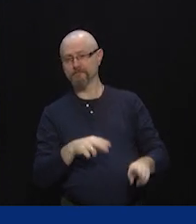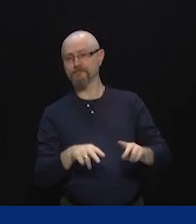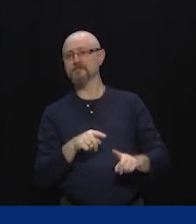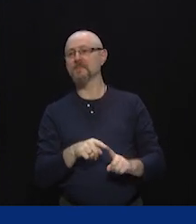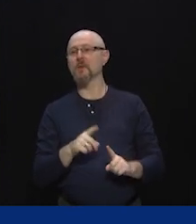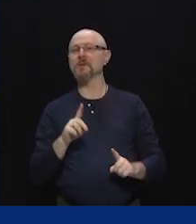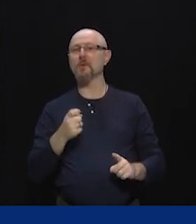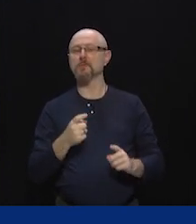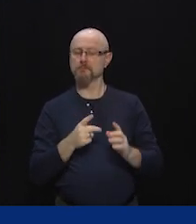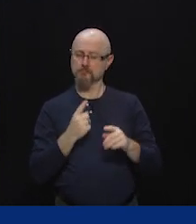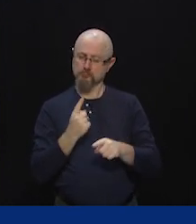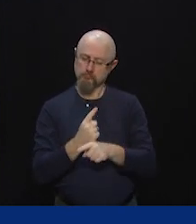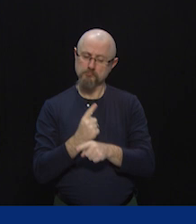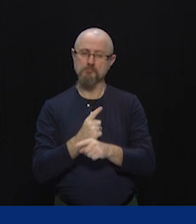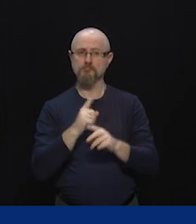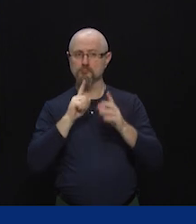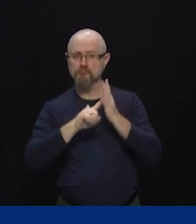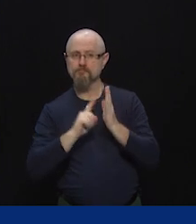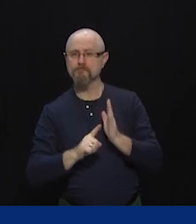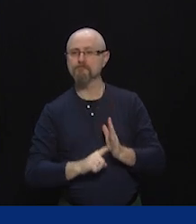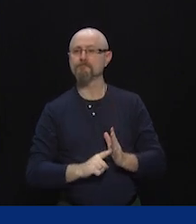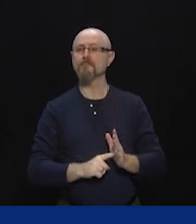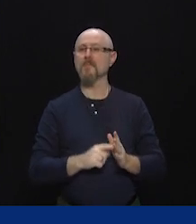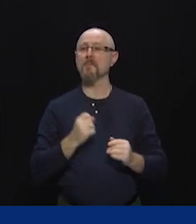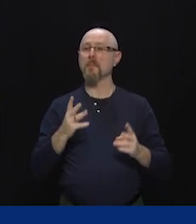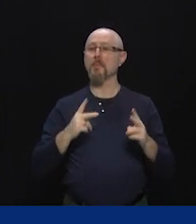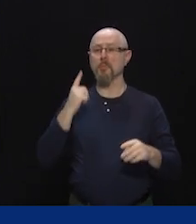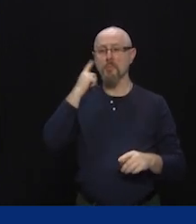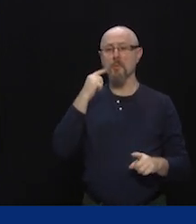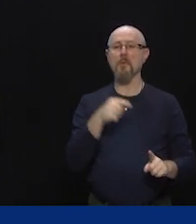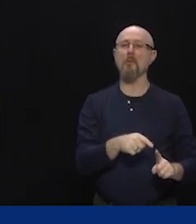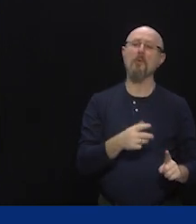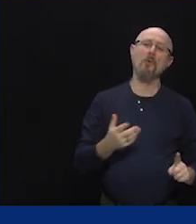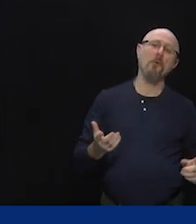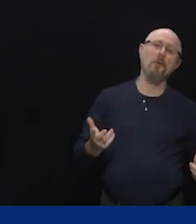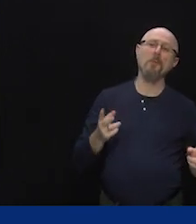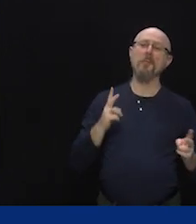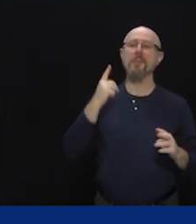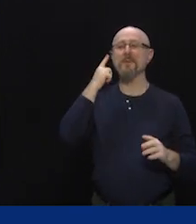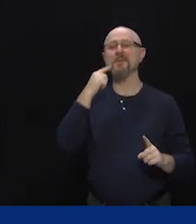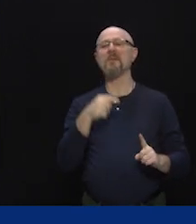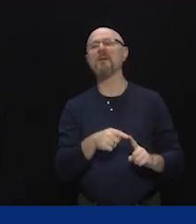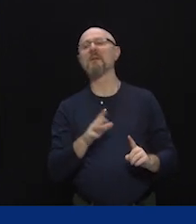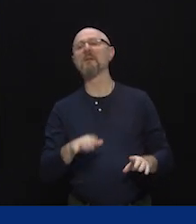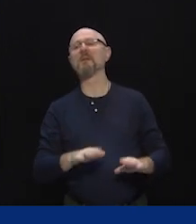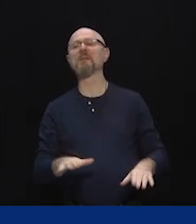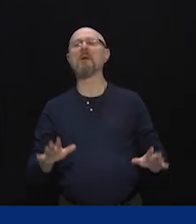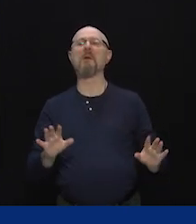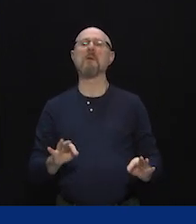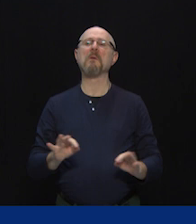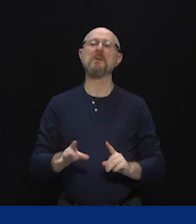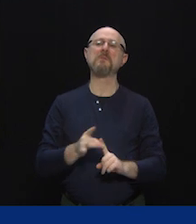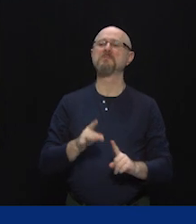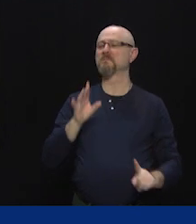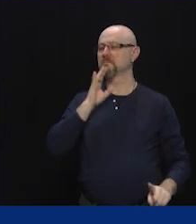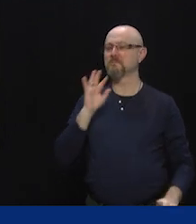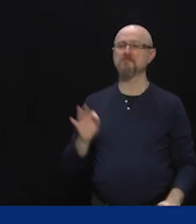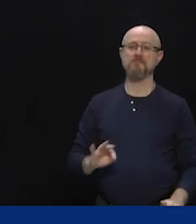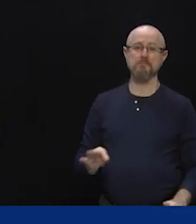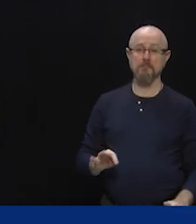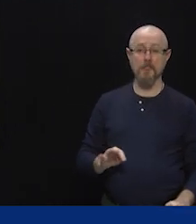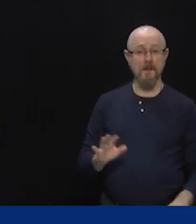to the diagnosis. Many people continue to think that children don't become infected with COVID. This is not